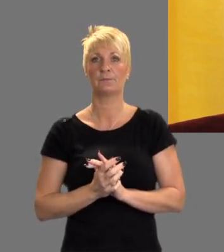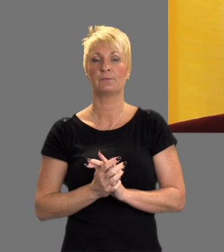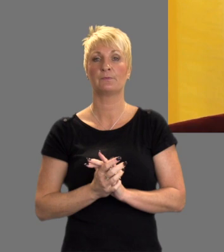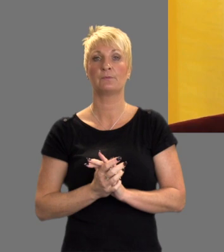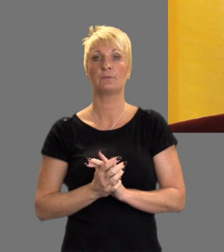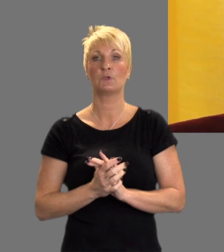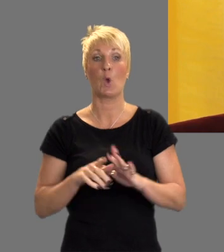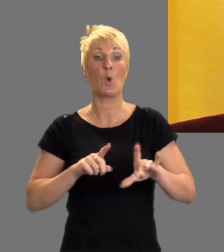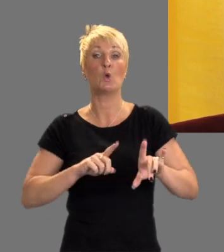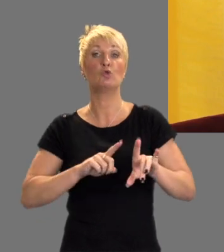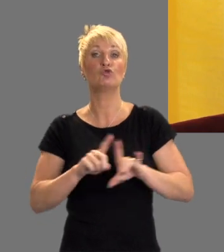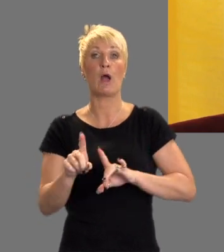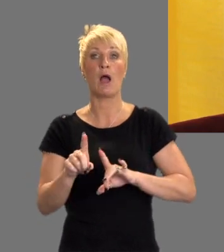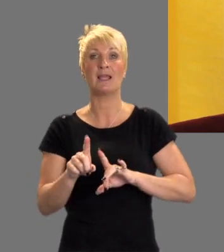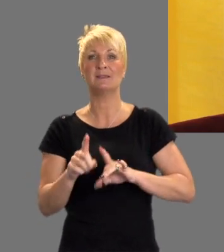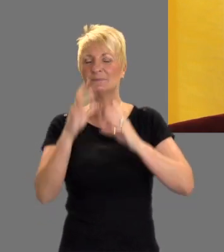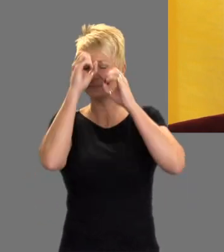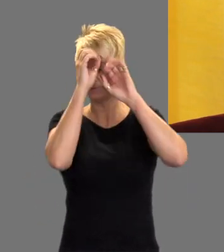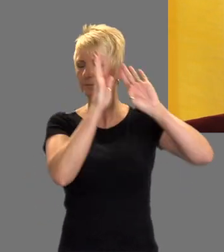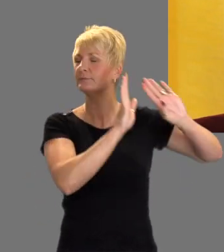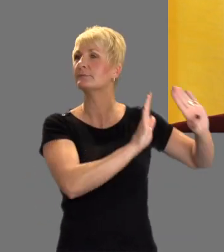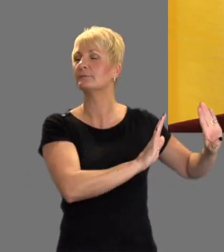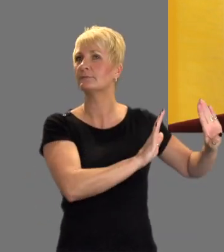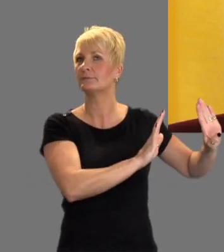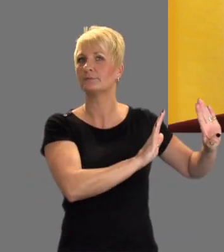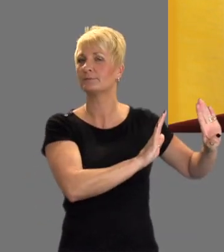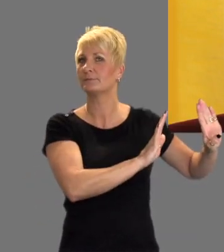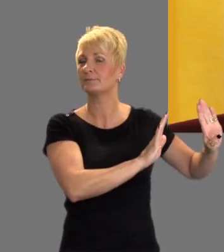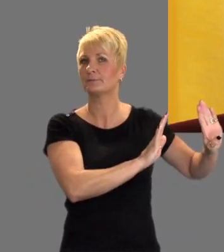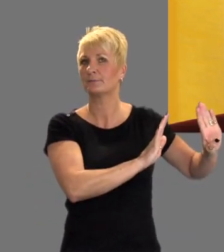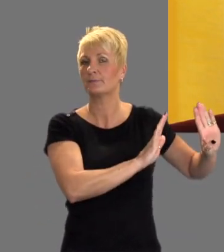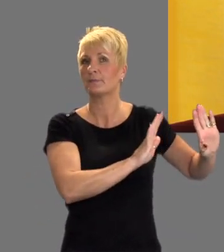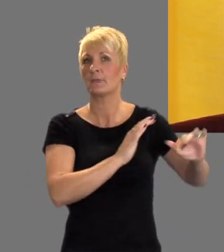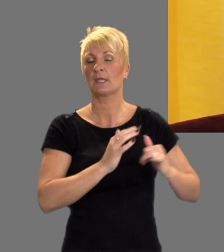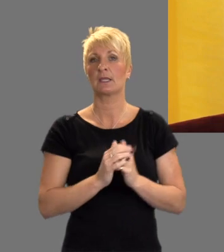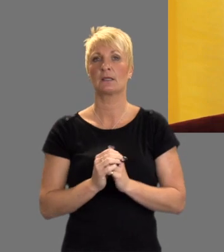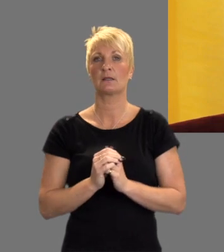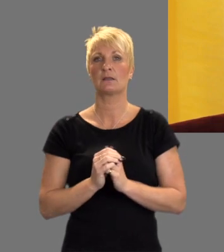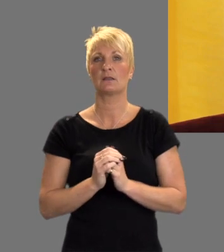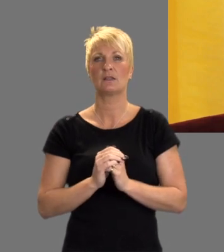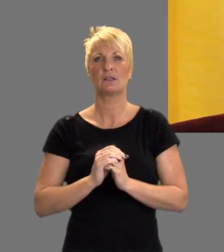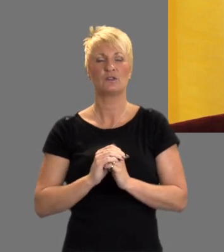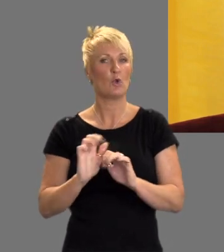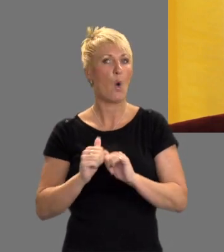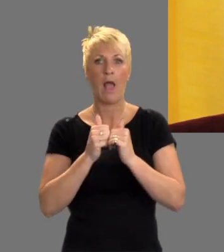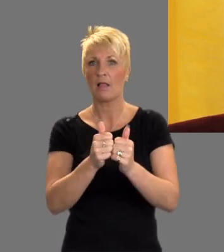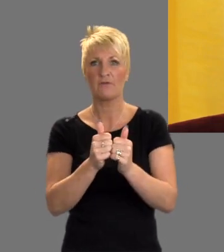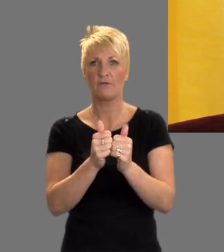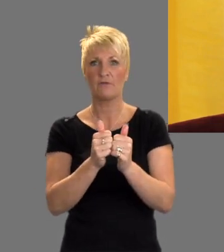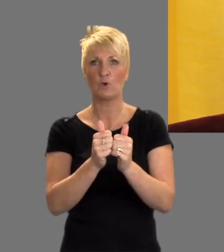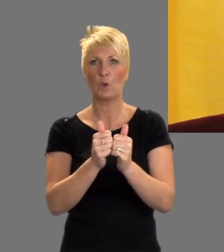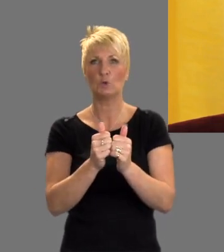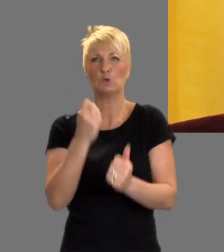And so I've tried to kind of put it to one side really, because it's not particularly helpful, I don't feel,